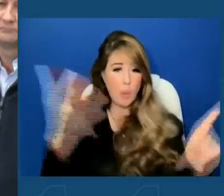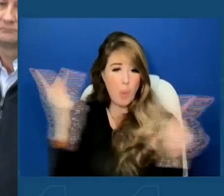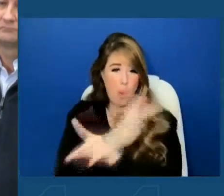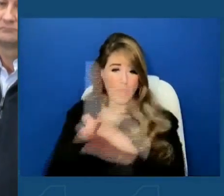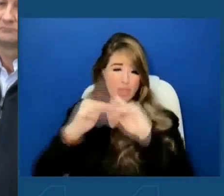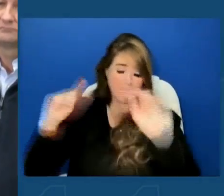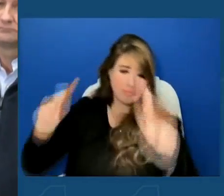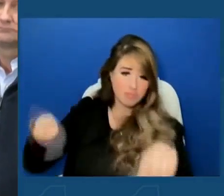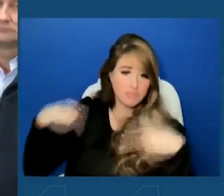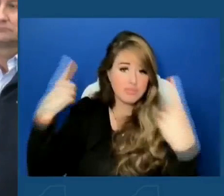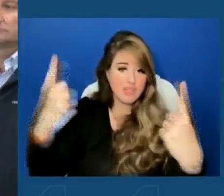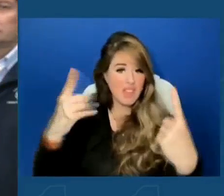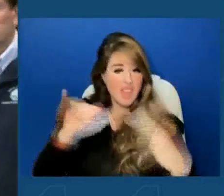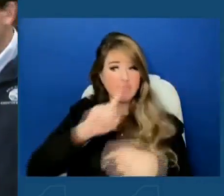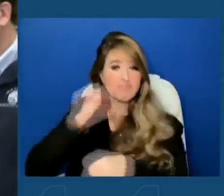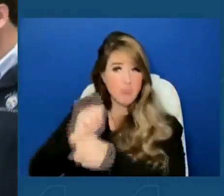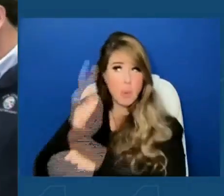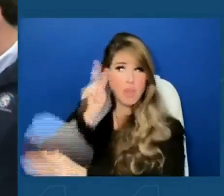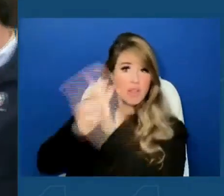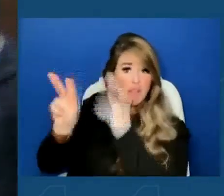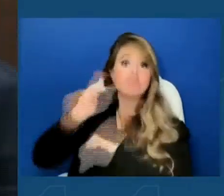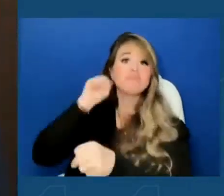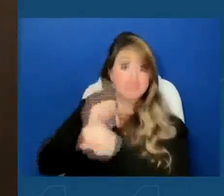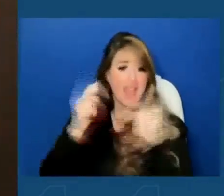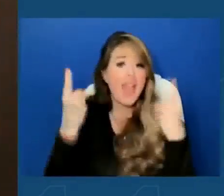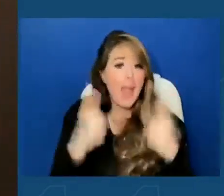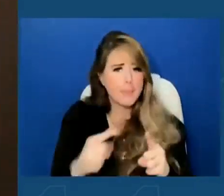and that was communicated to the public.